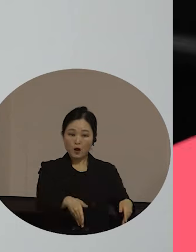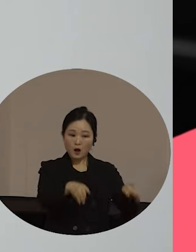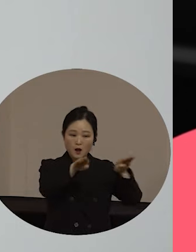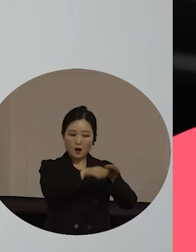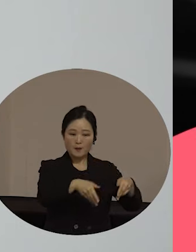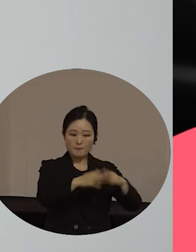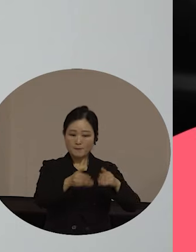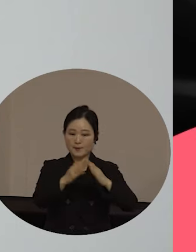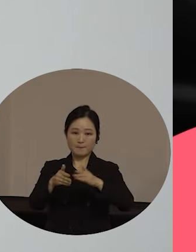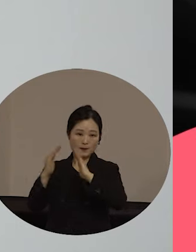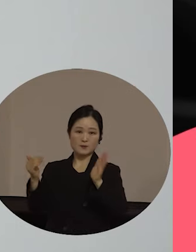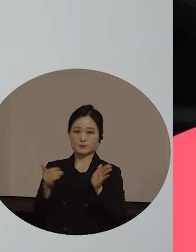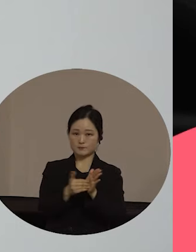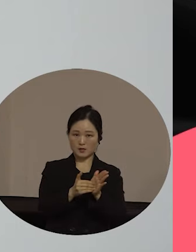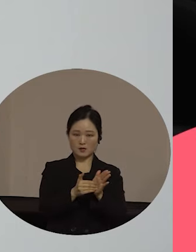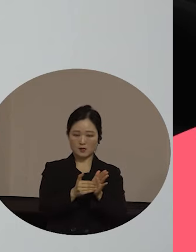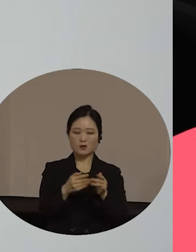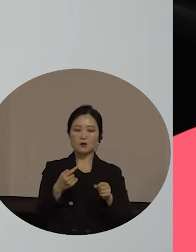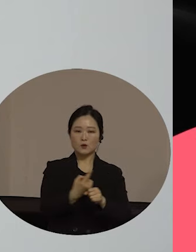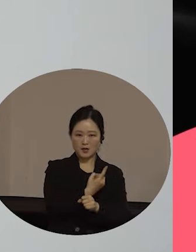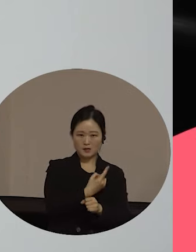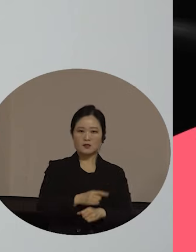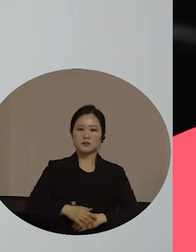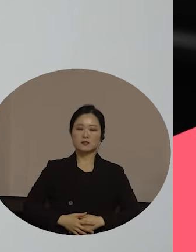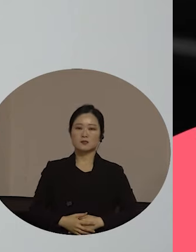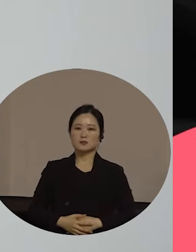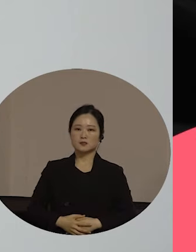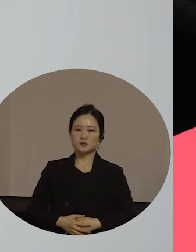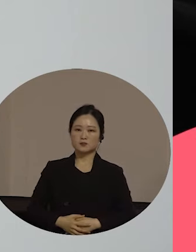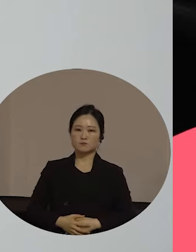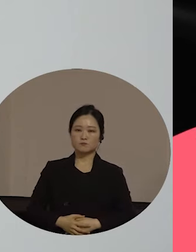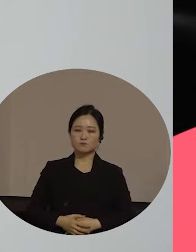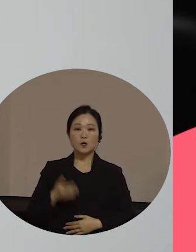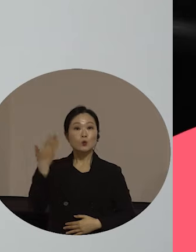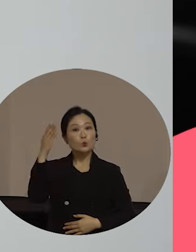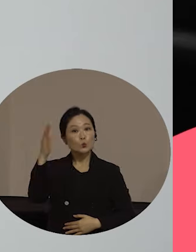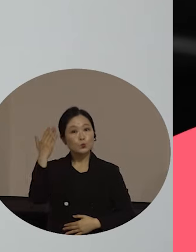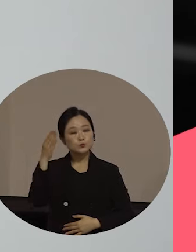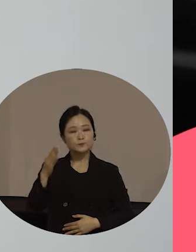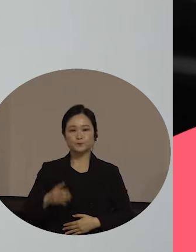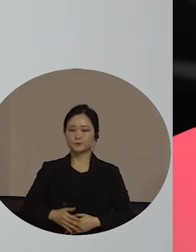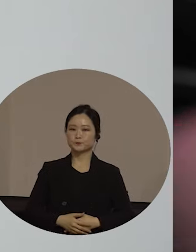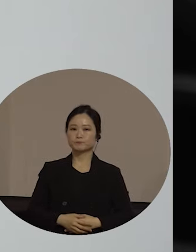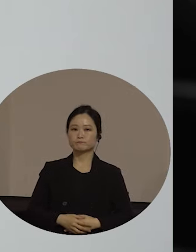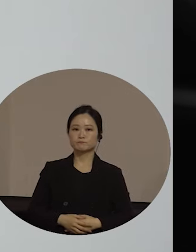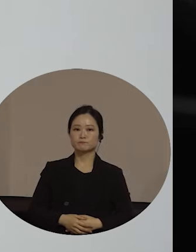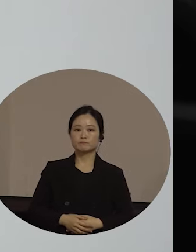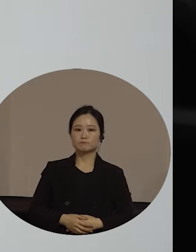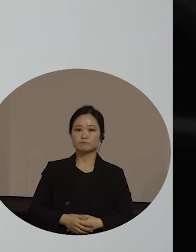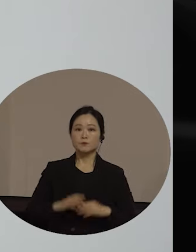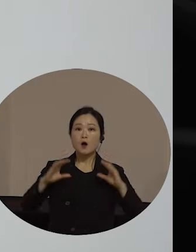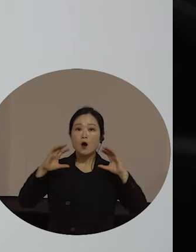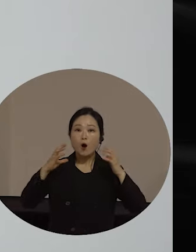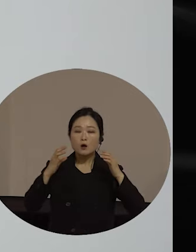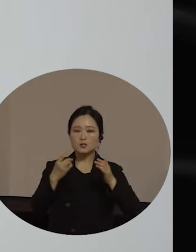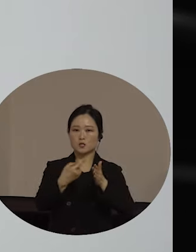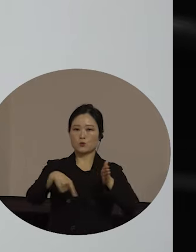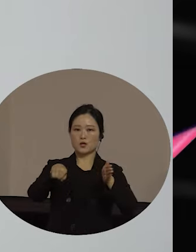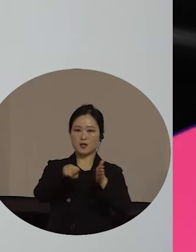also the we just opened the door for the children and youth theater at